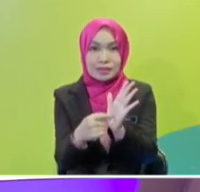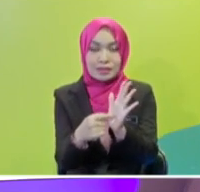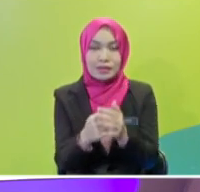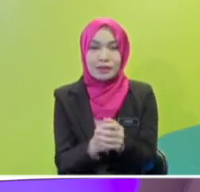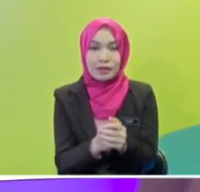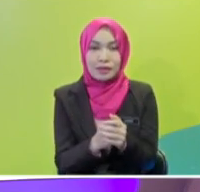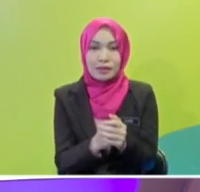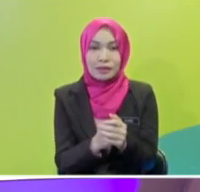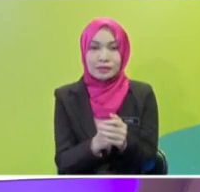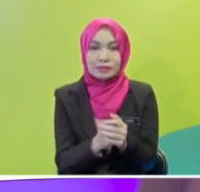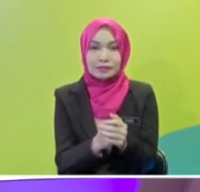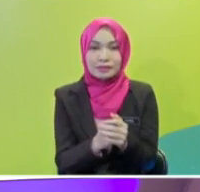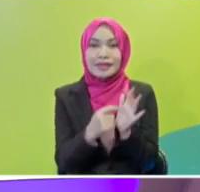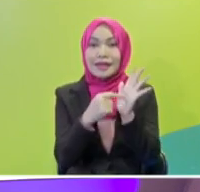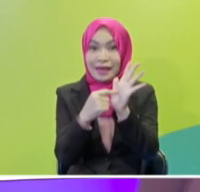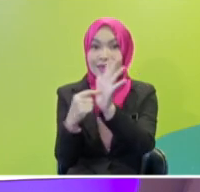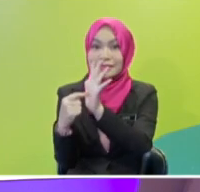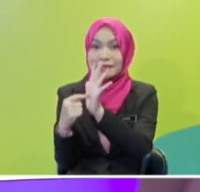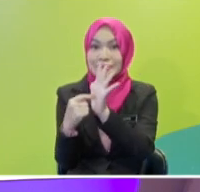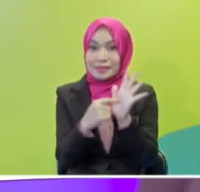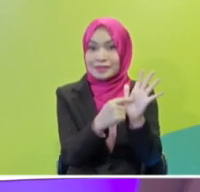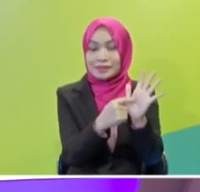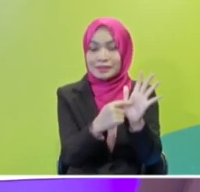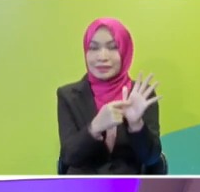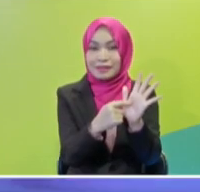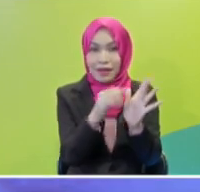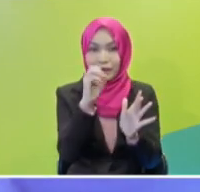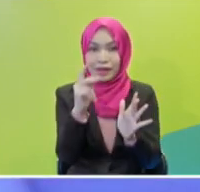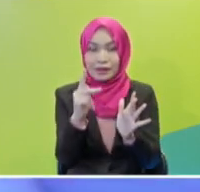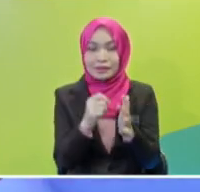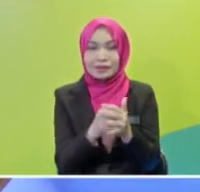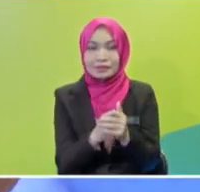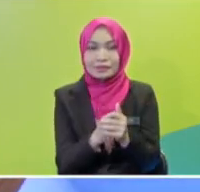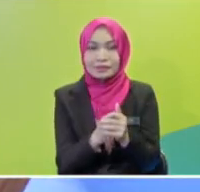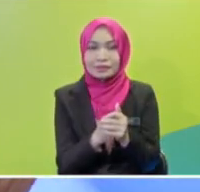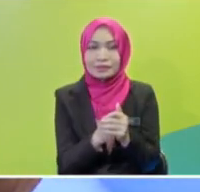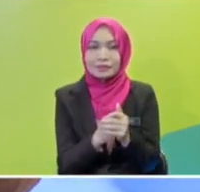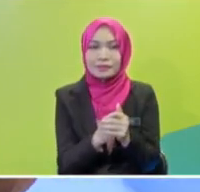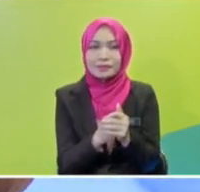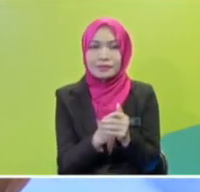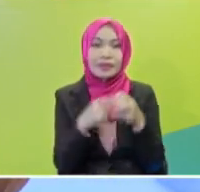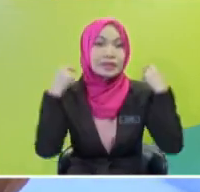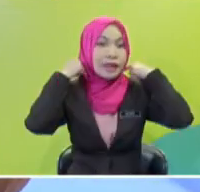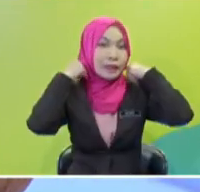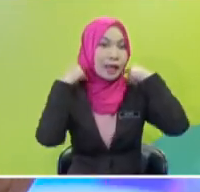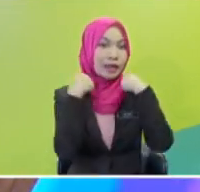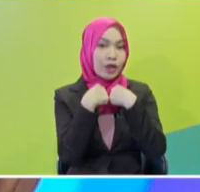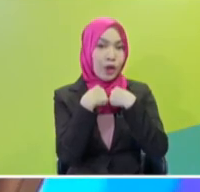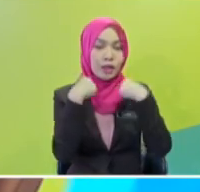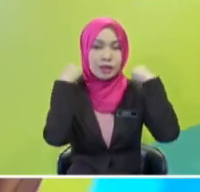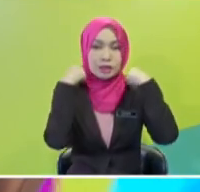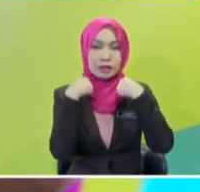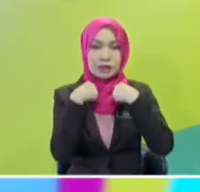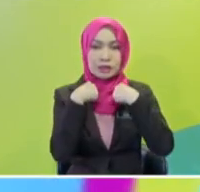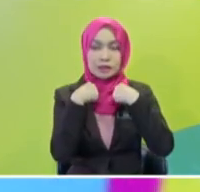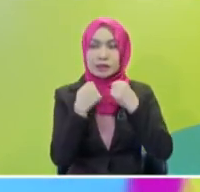Okay, like, fold like this. Okay, so something like the collar. Like okay, something like so the collar. So, you fold